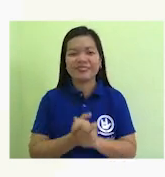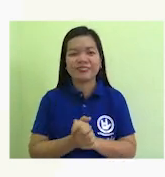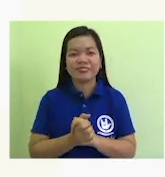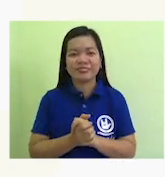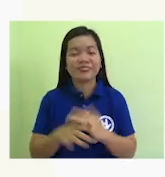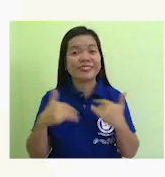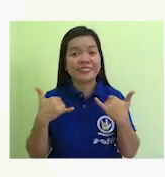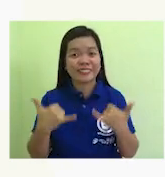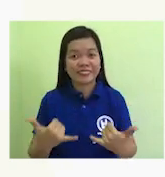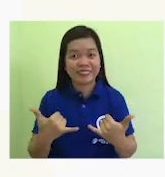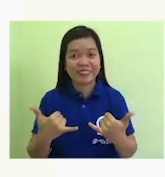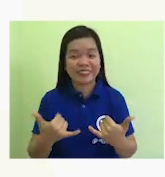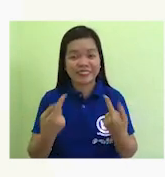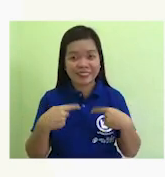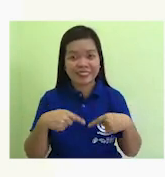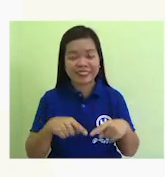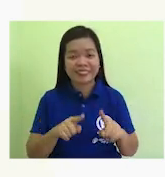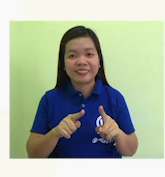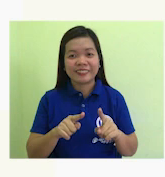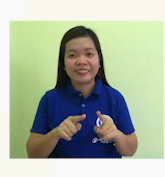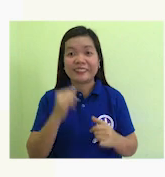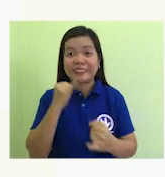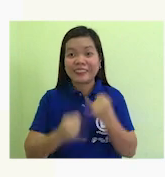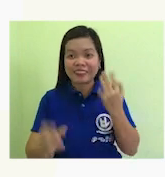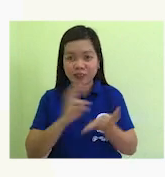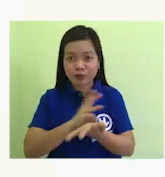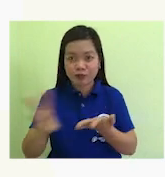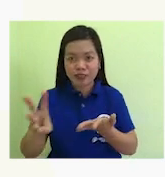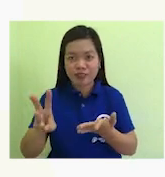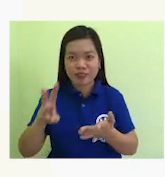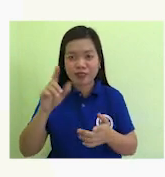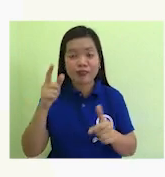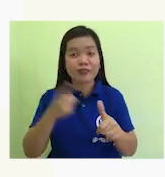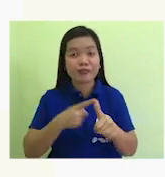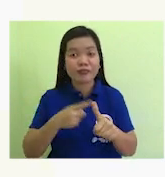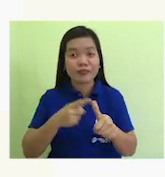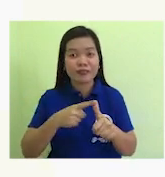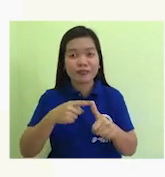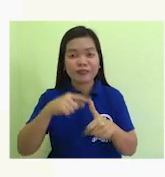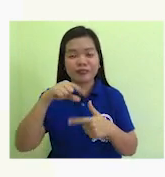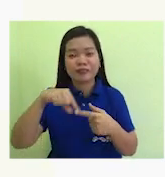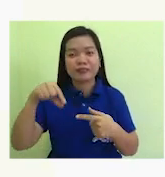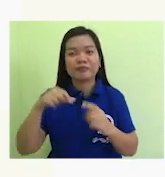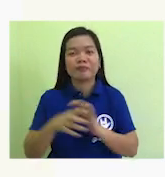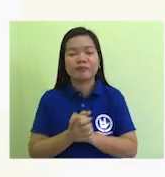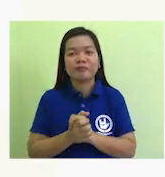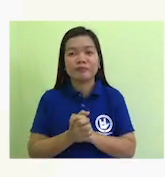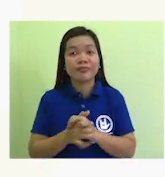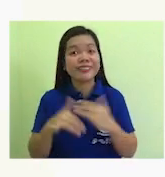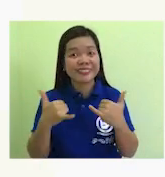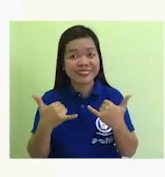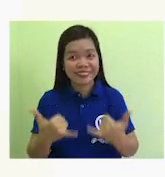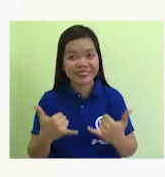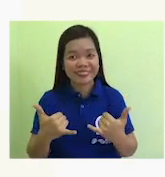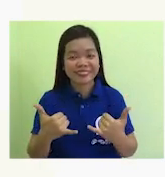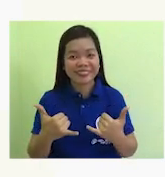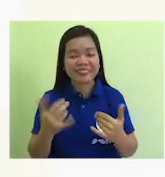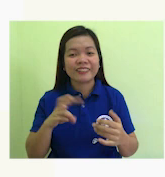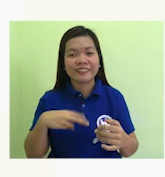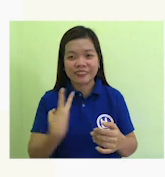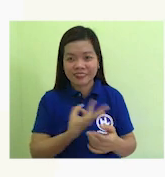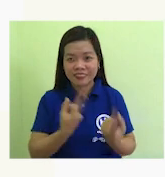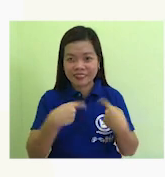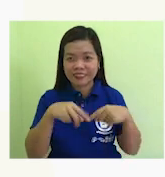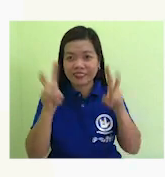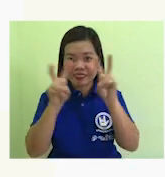We are now down to the last week of the first quarter. And this time, we are going to explore